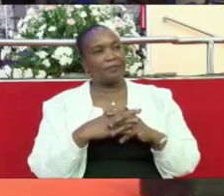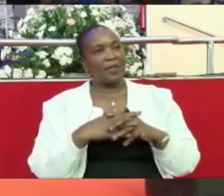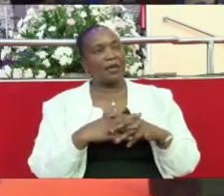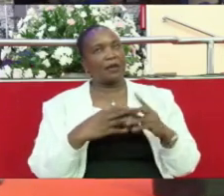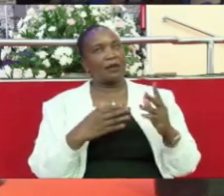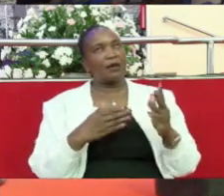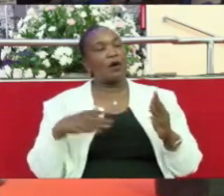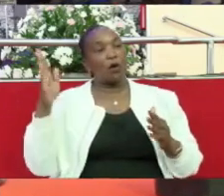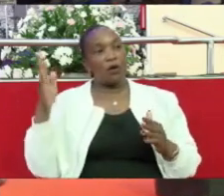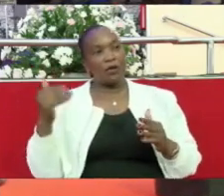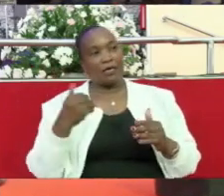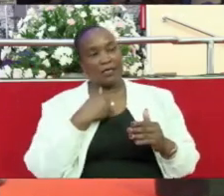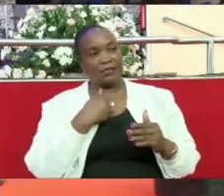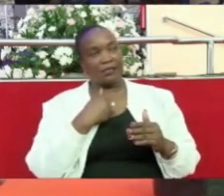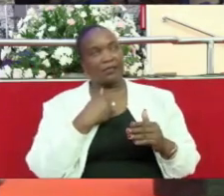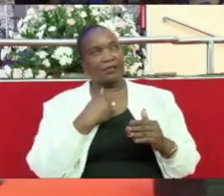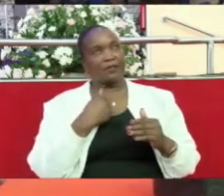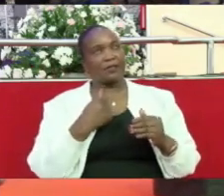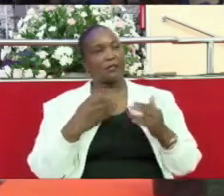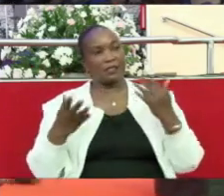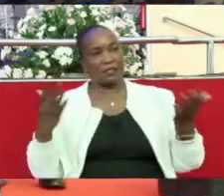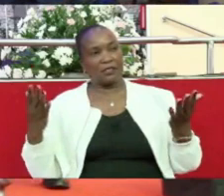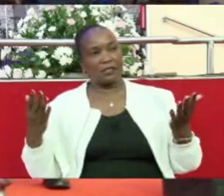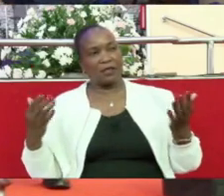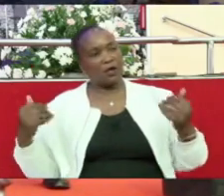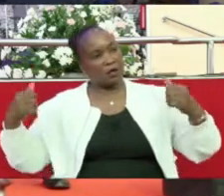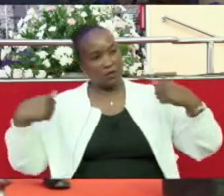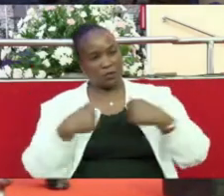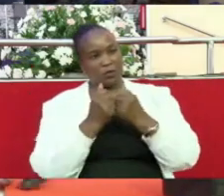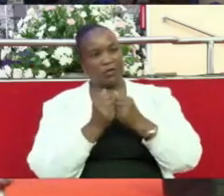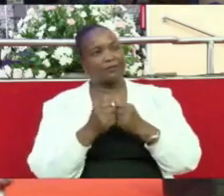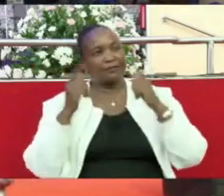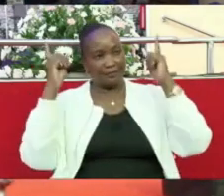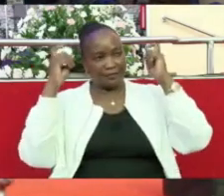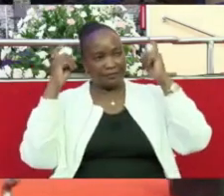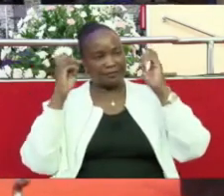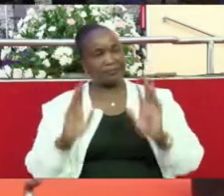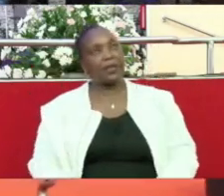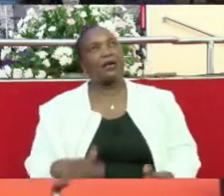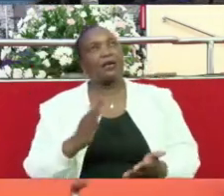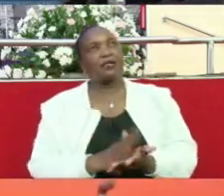because the Lord is on your side. Some years back during my employment,